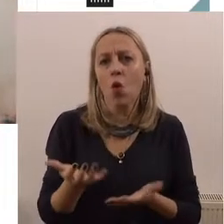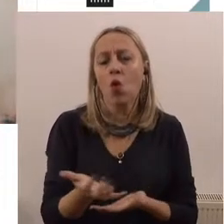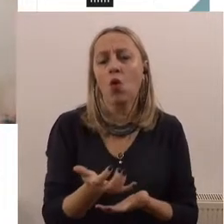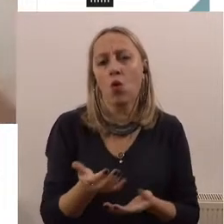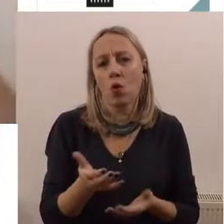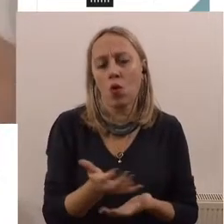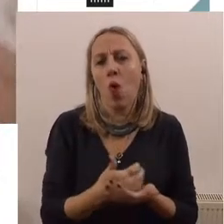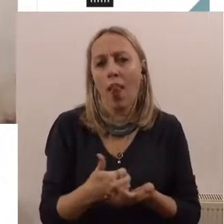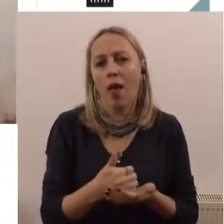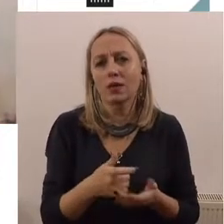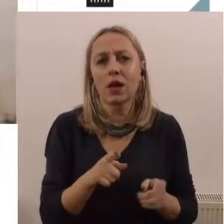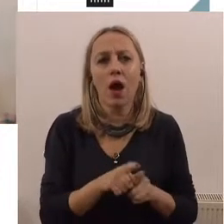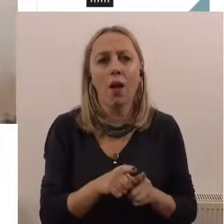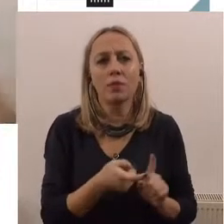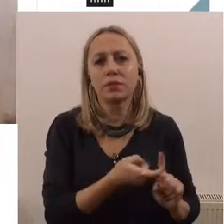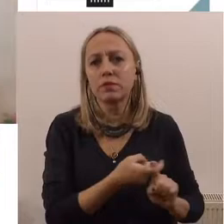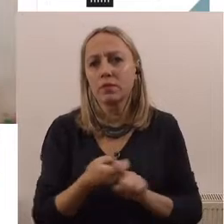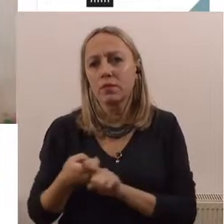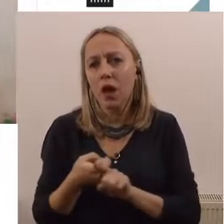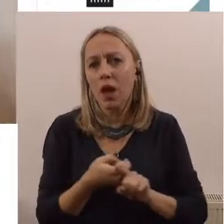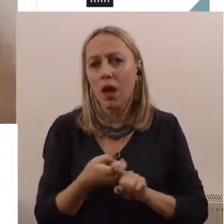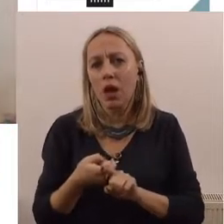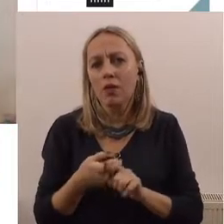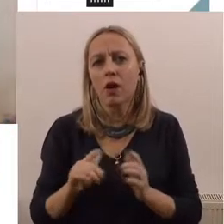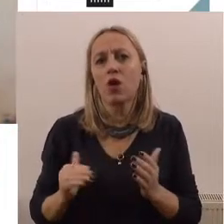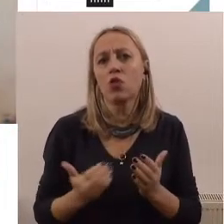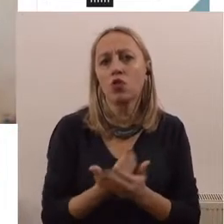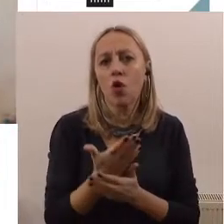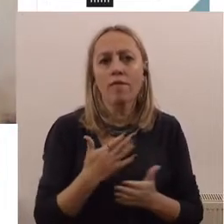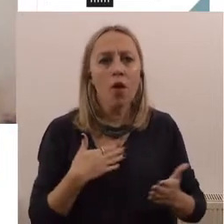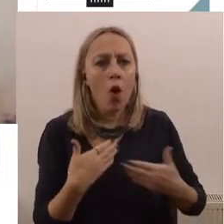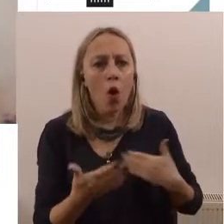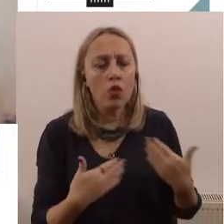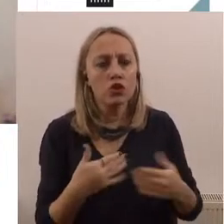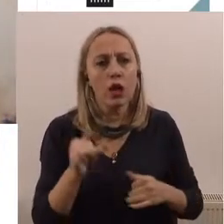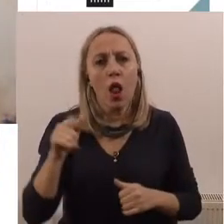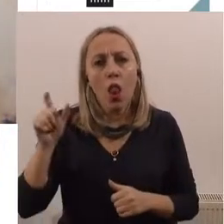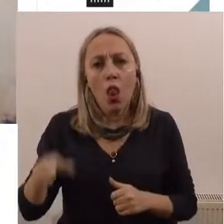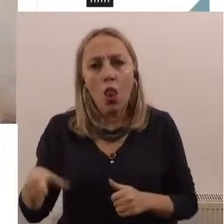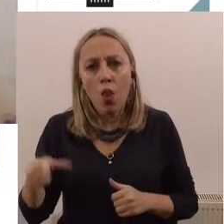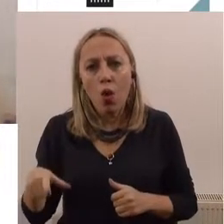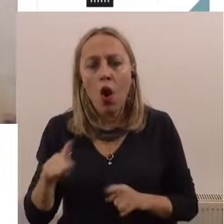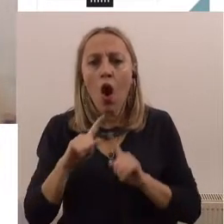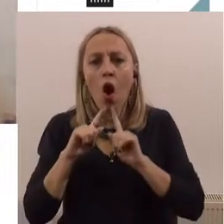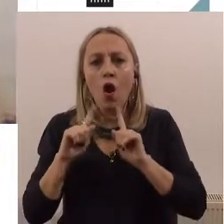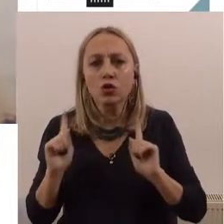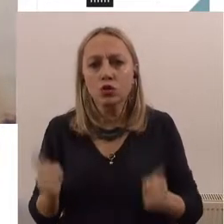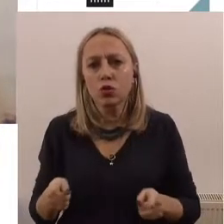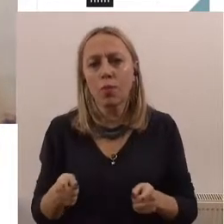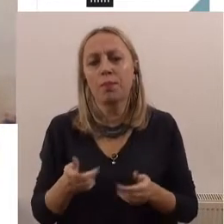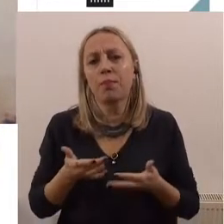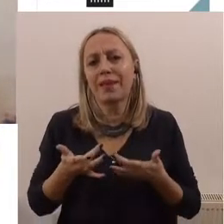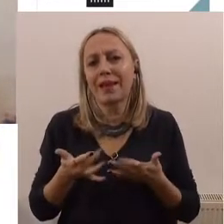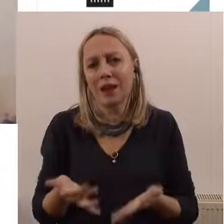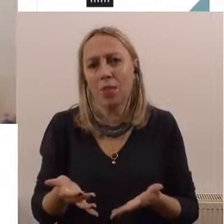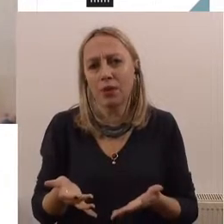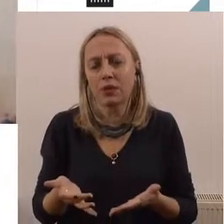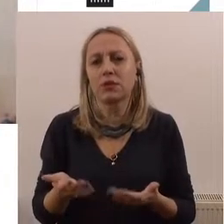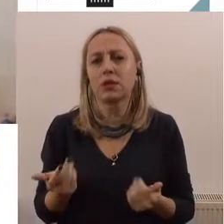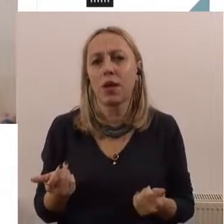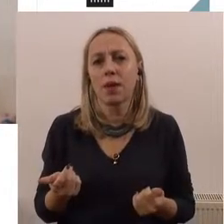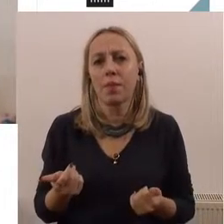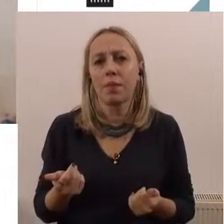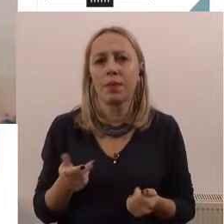the basis of some attitude, a new attitude towards people with special needs or